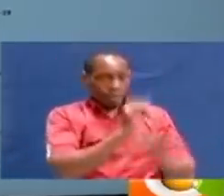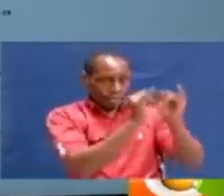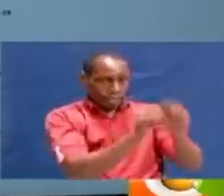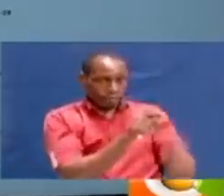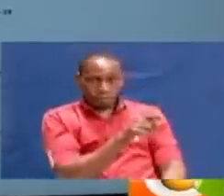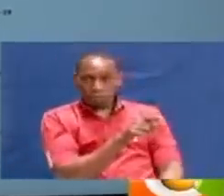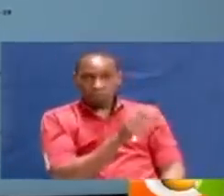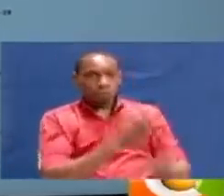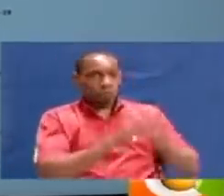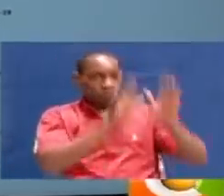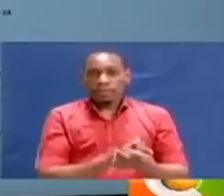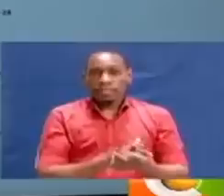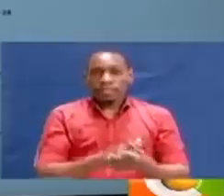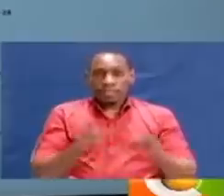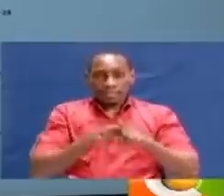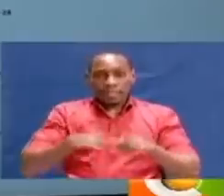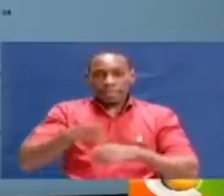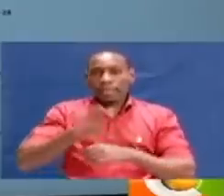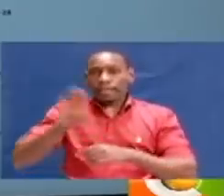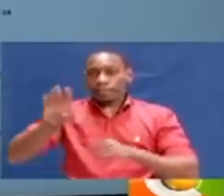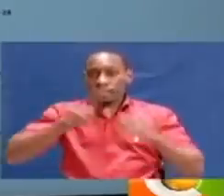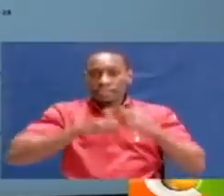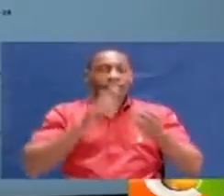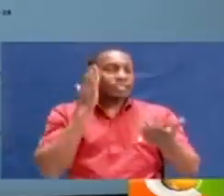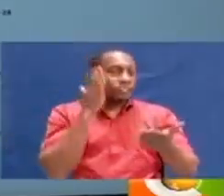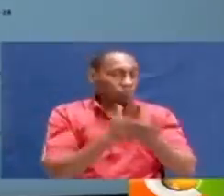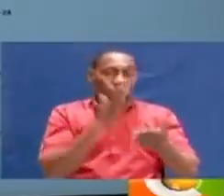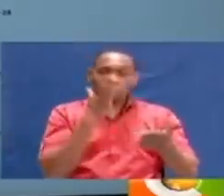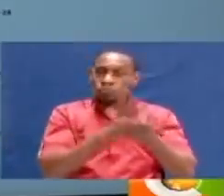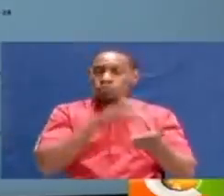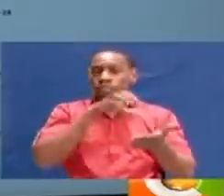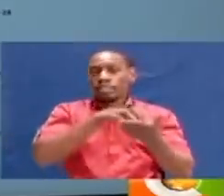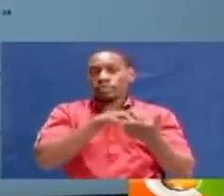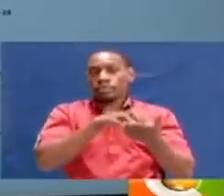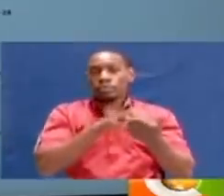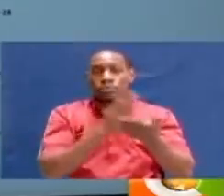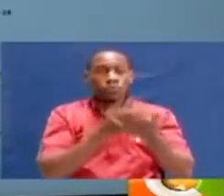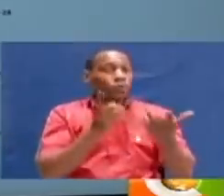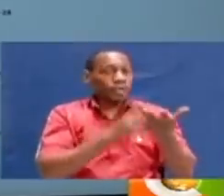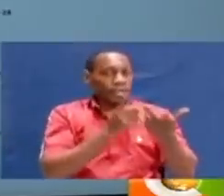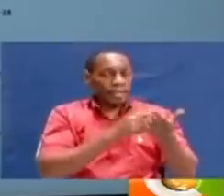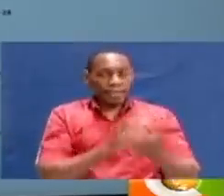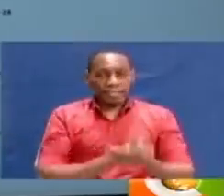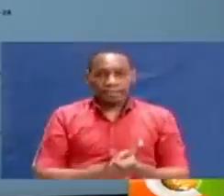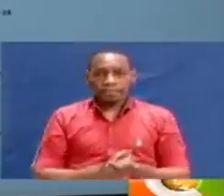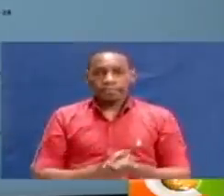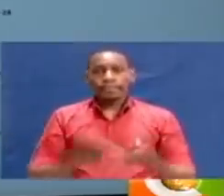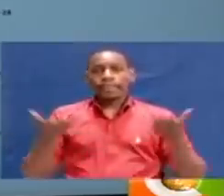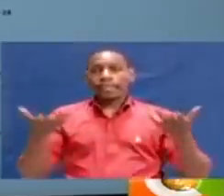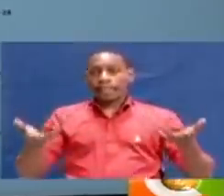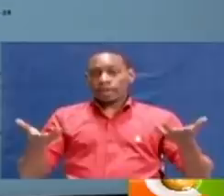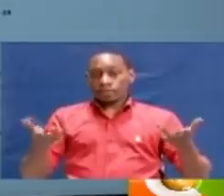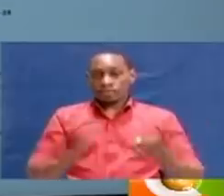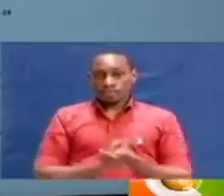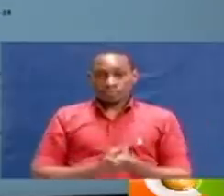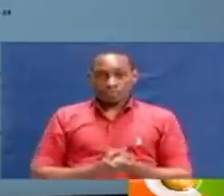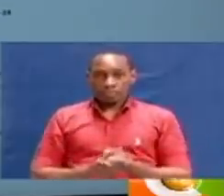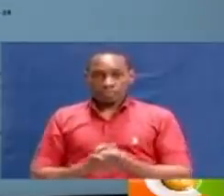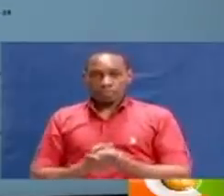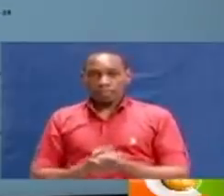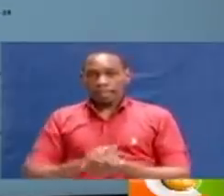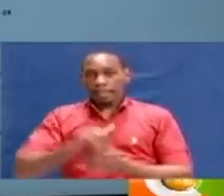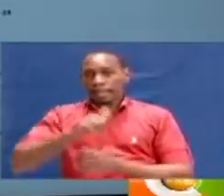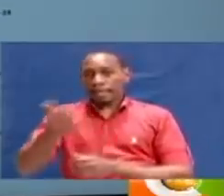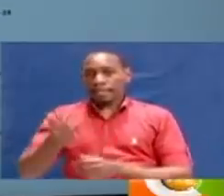is crucial and one person, now, and this is real. We are talking about real numbers. Now, then comes now the